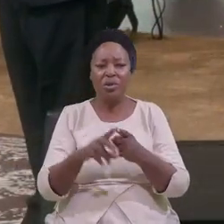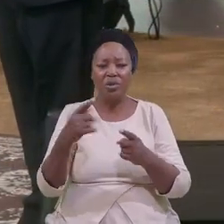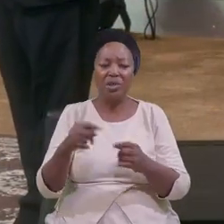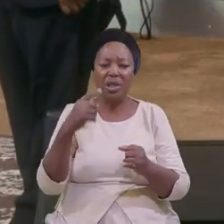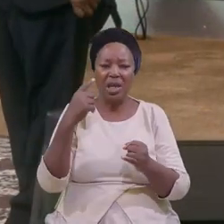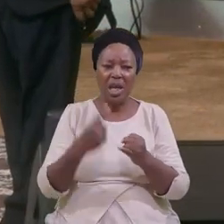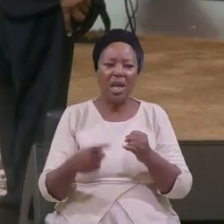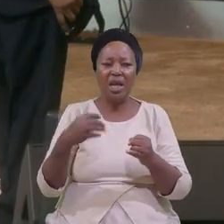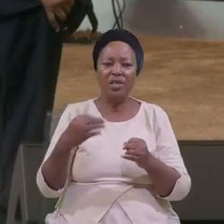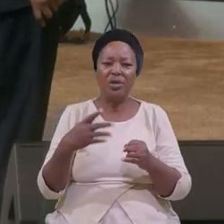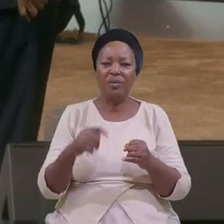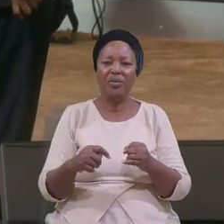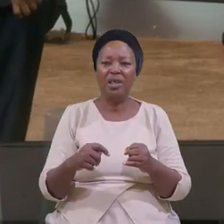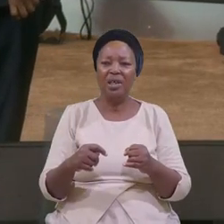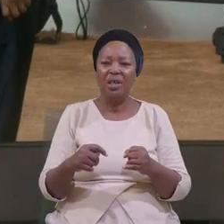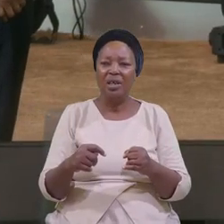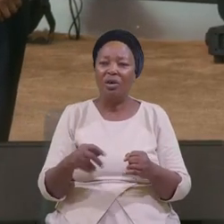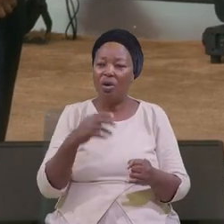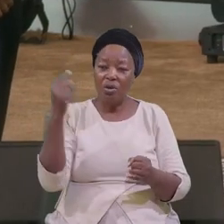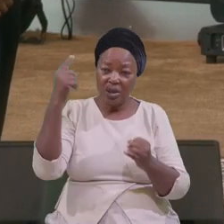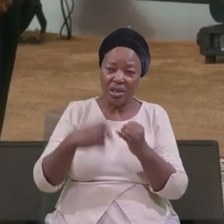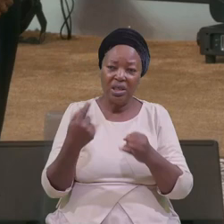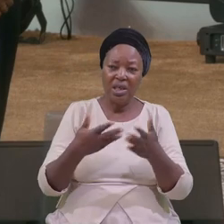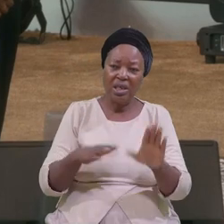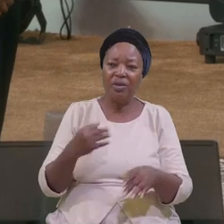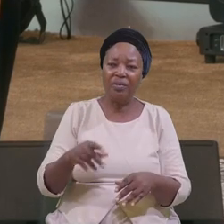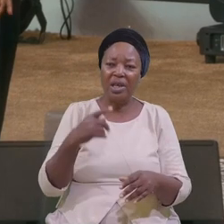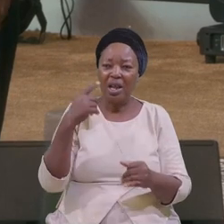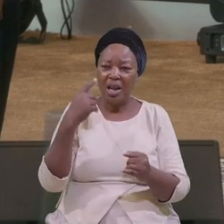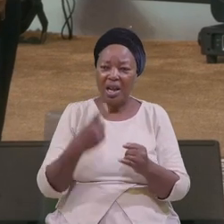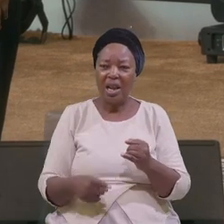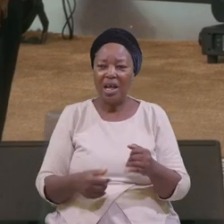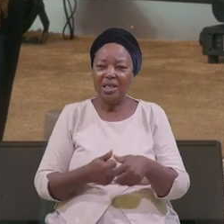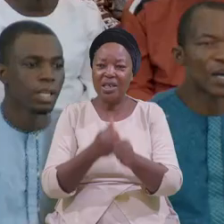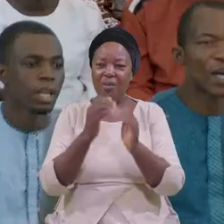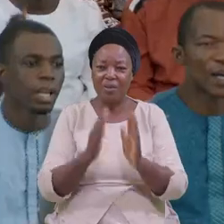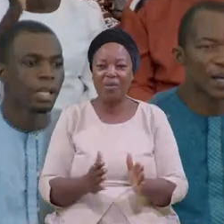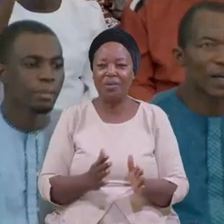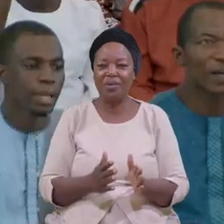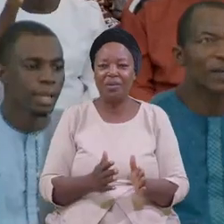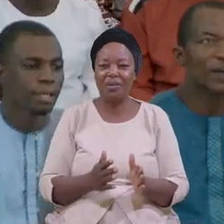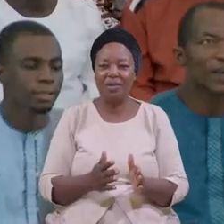the death of the last apostle. I did hear your answer.